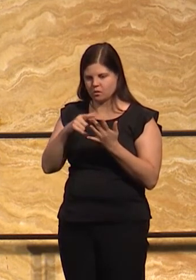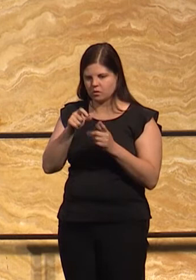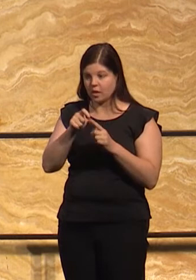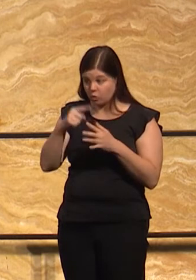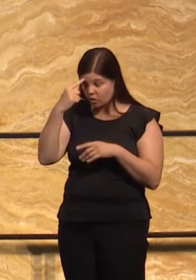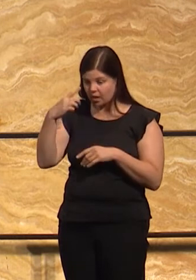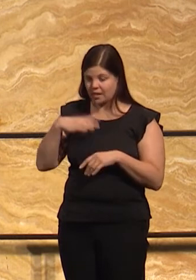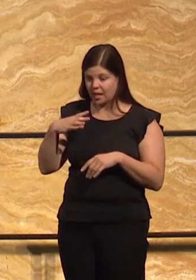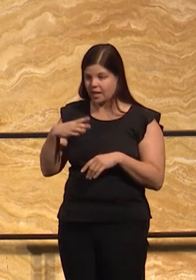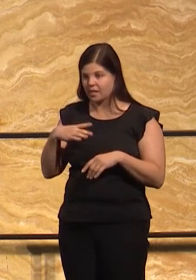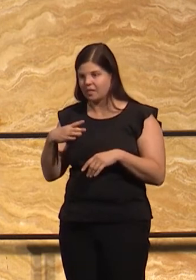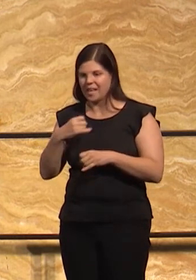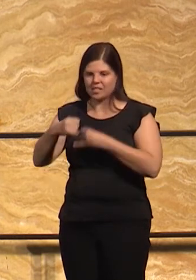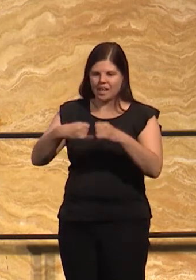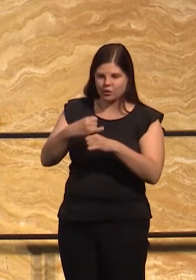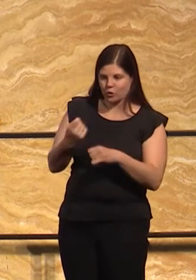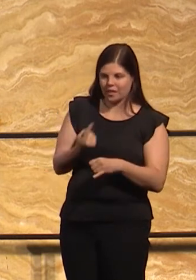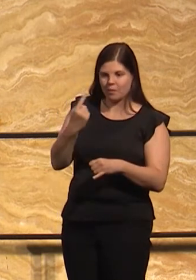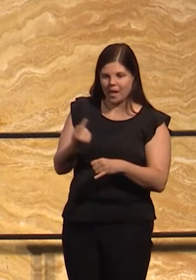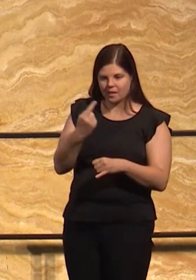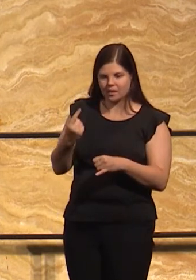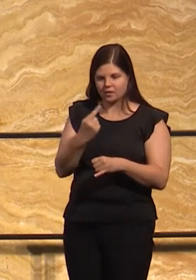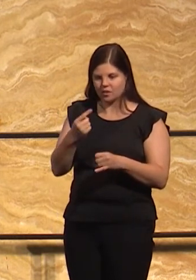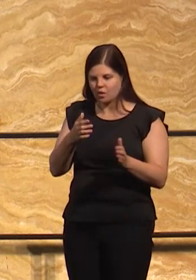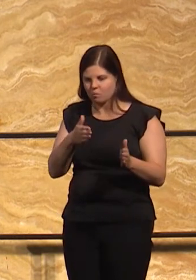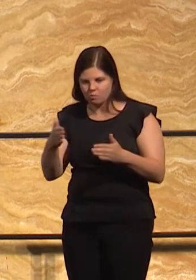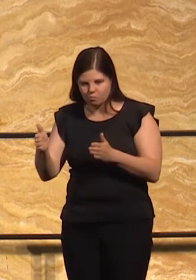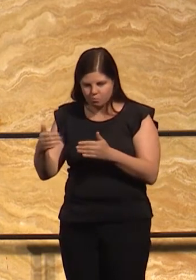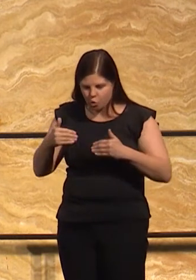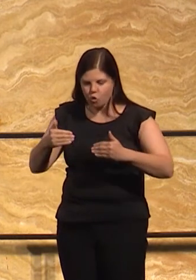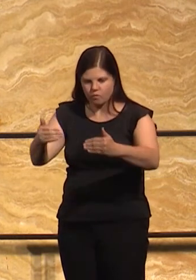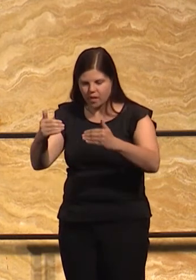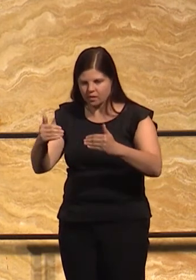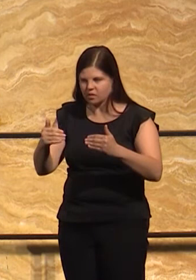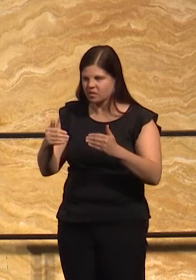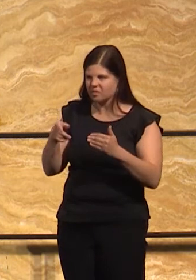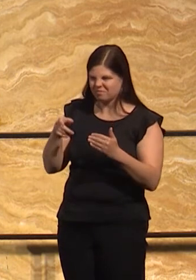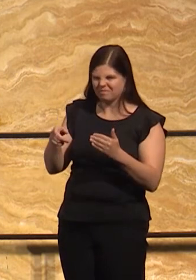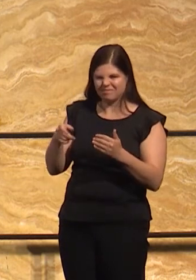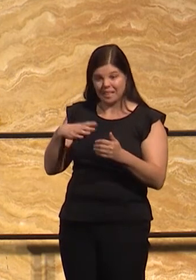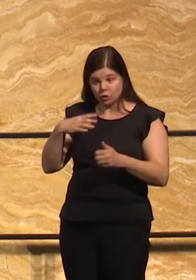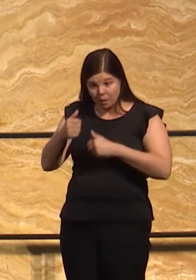movement for the multilateral system to work effectively in civil conflicts?